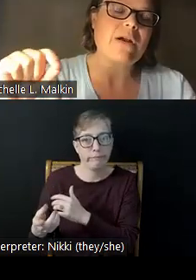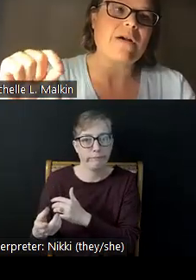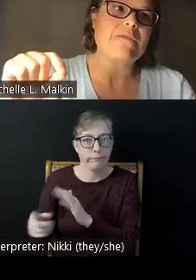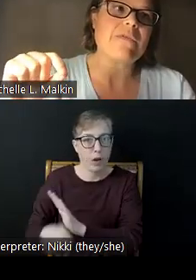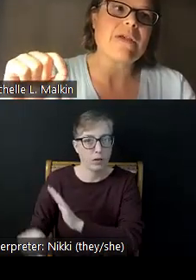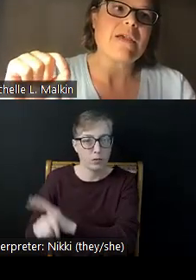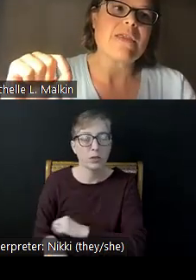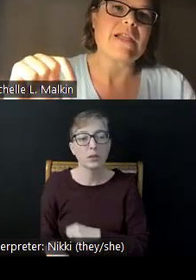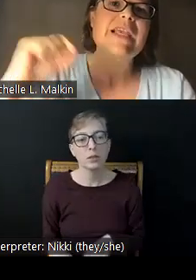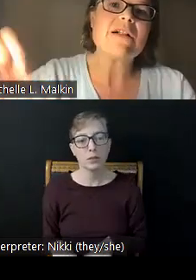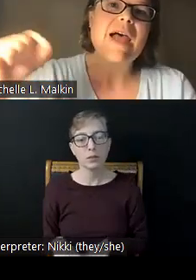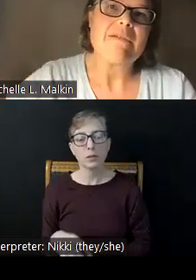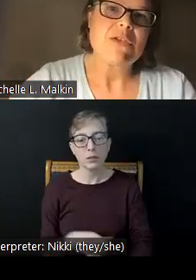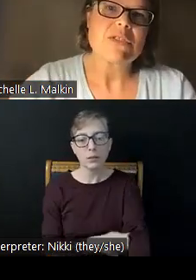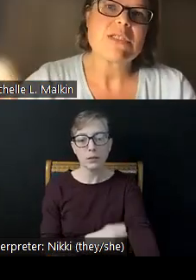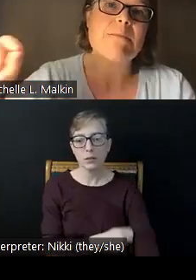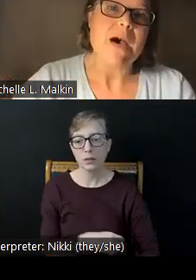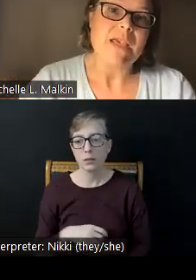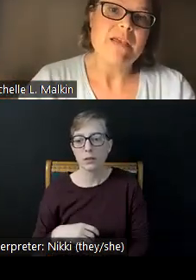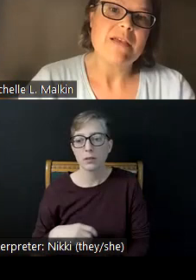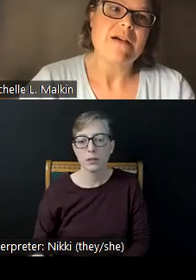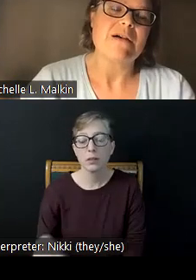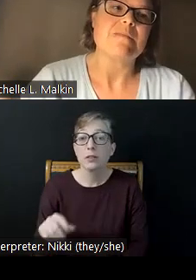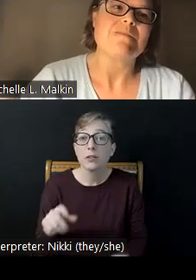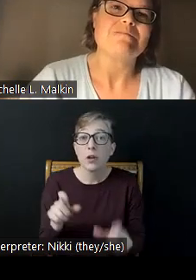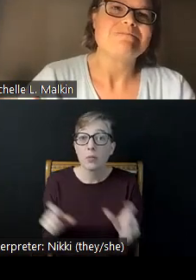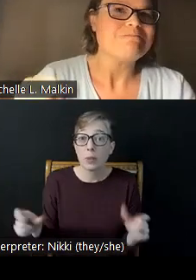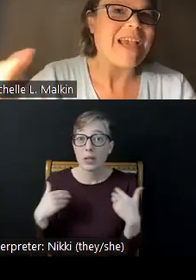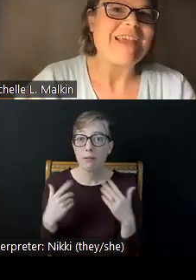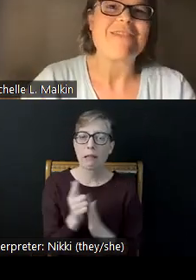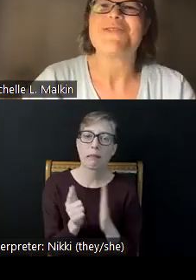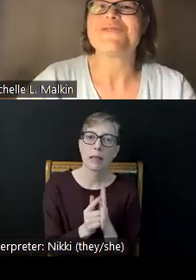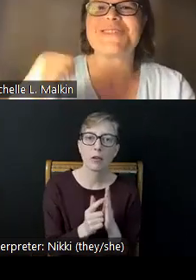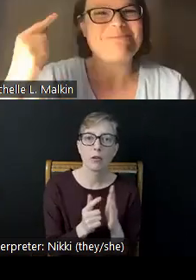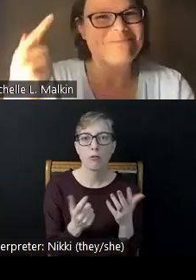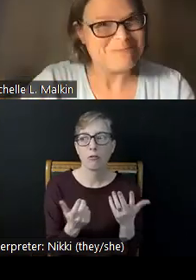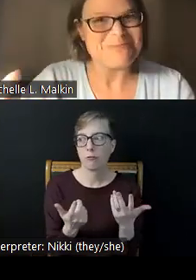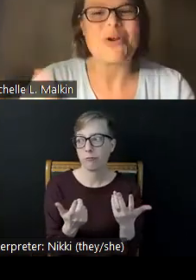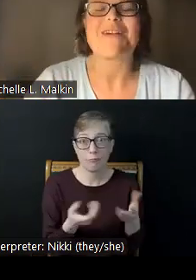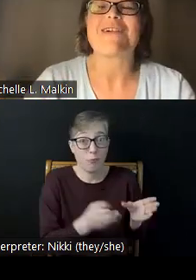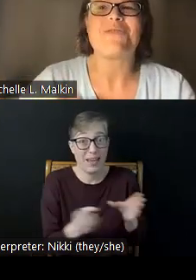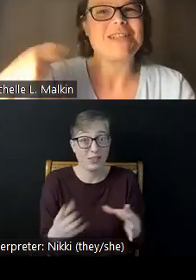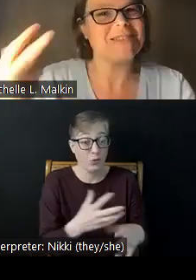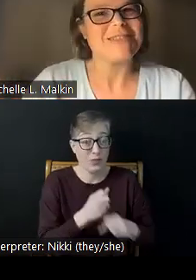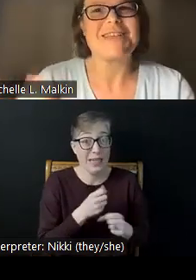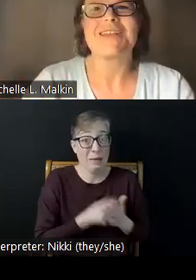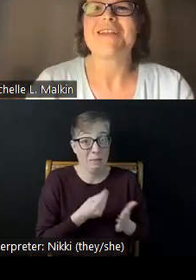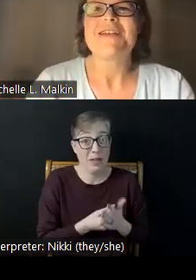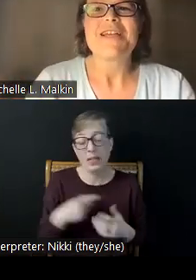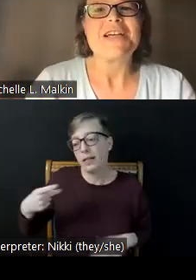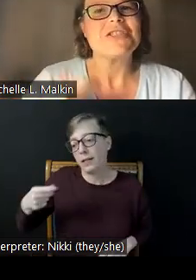out of the legal avenues to money, payday loans, credit card